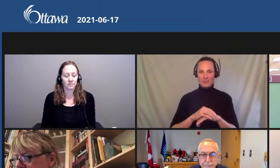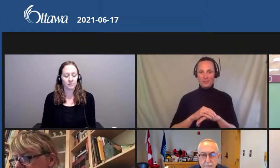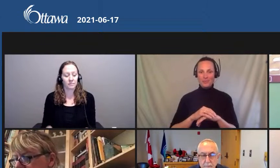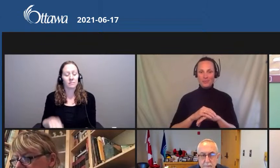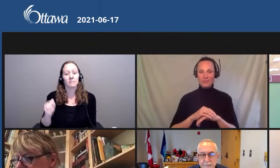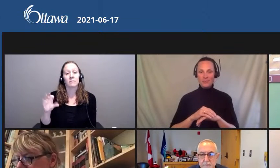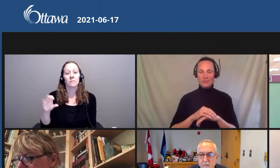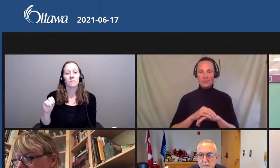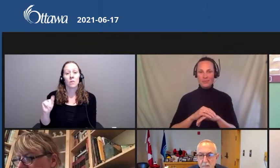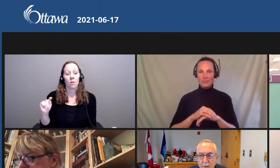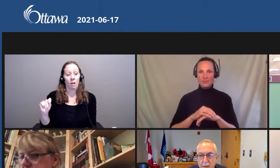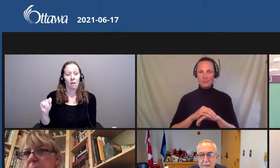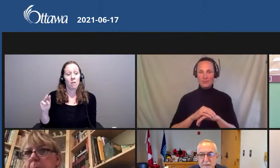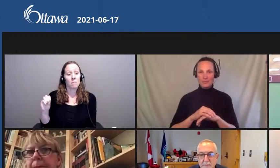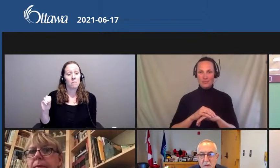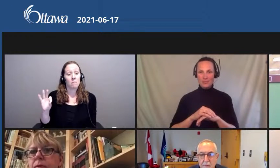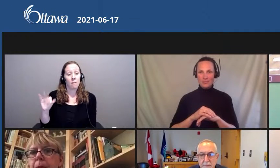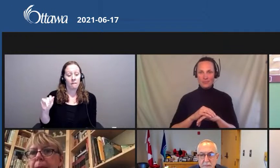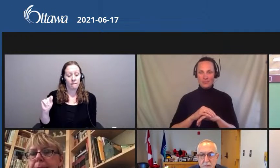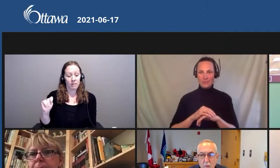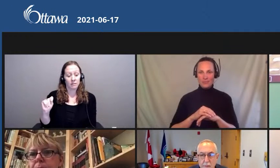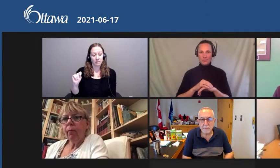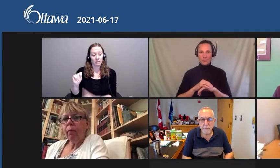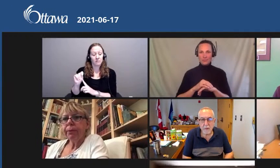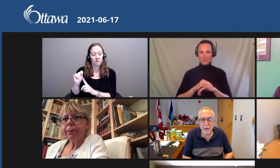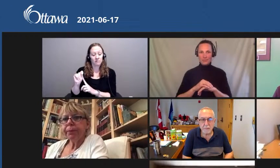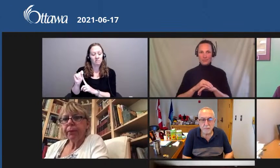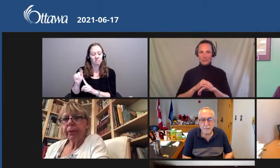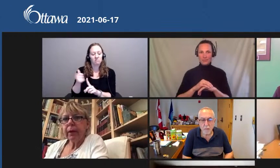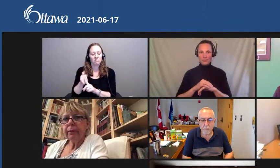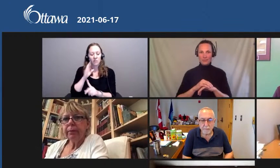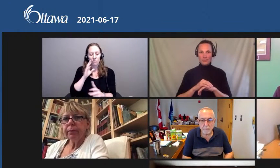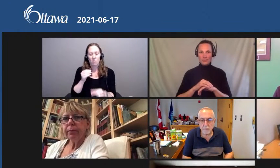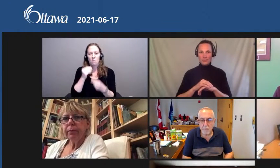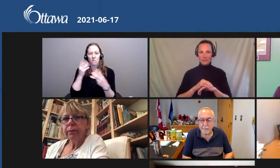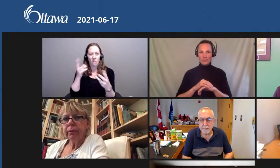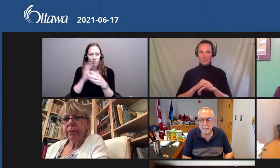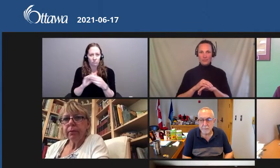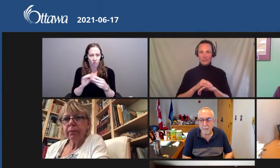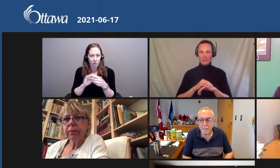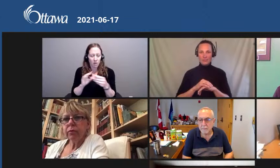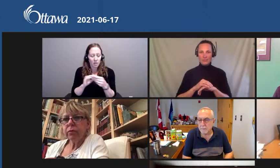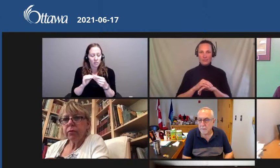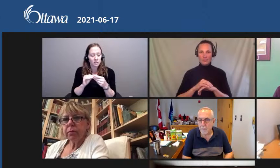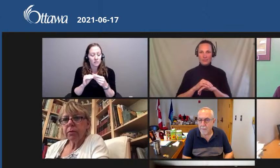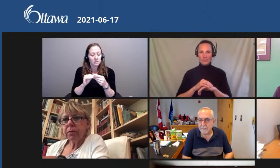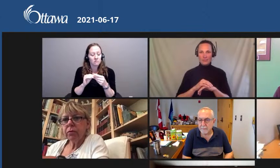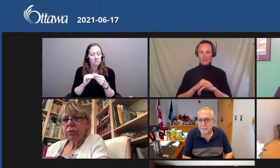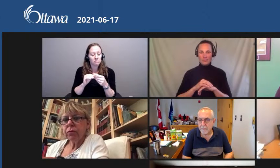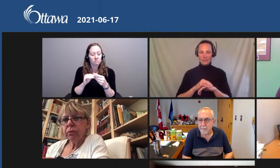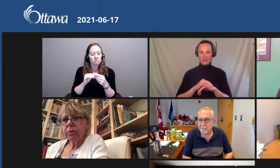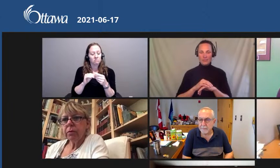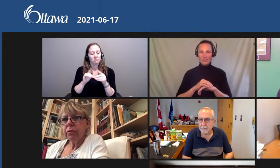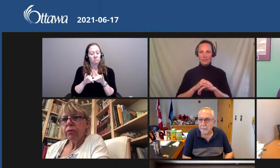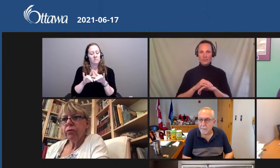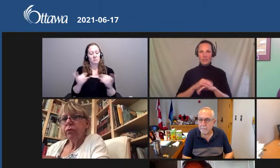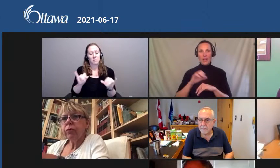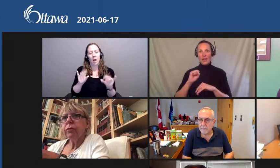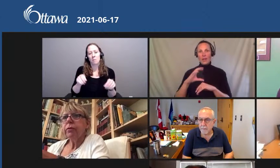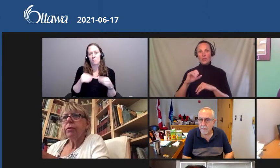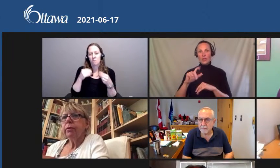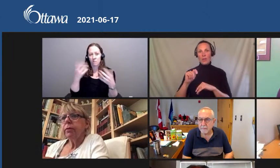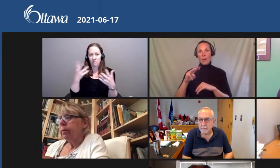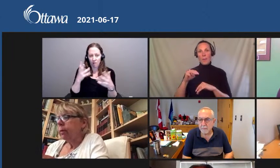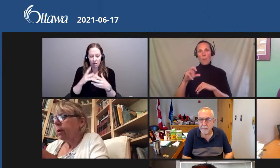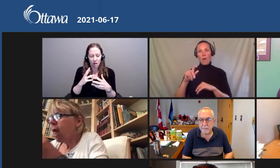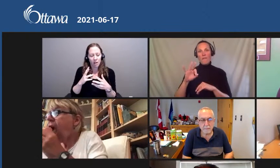on Environmental Protection, Water and Waste Management, will provide some remarks and introduce city staff. Scott Moffatt, président du Comité permanent de la